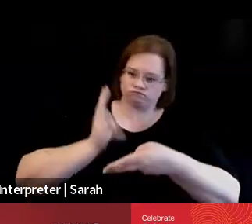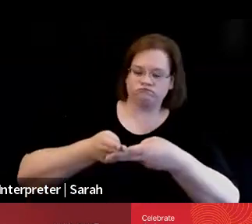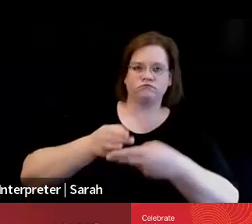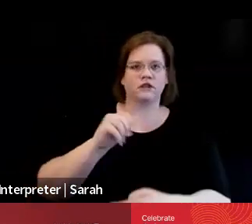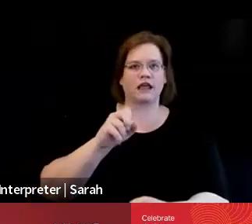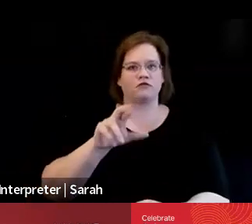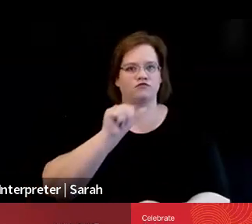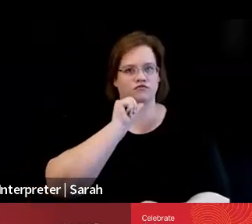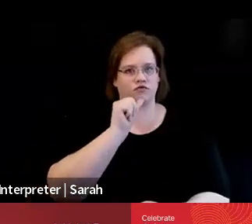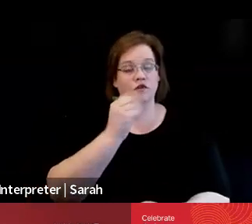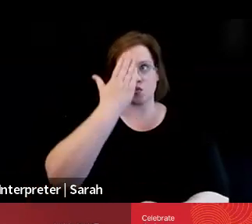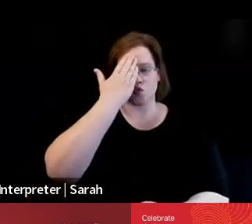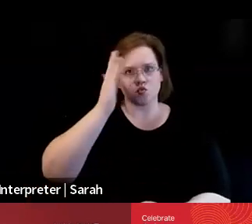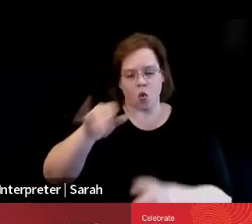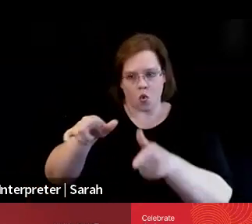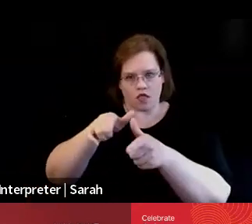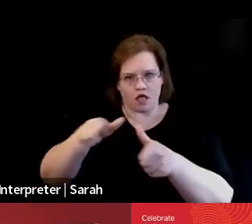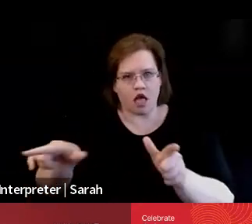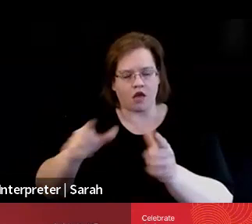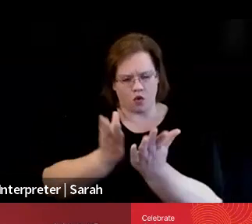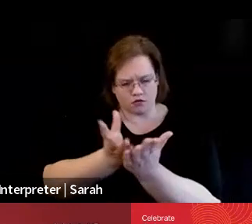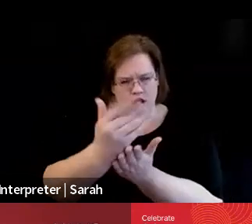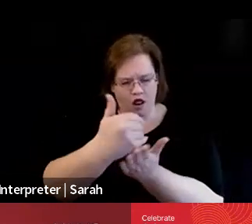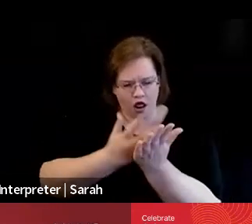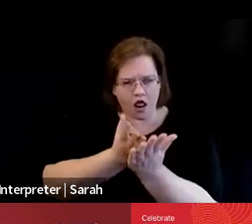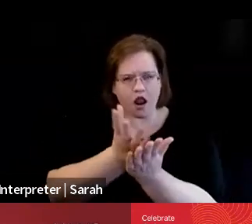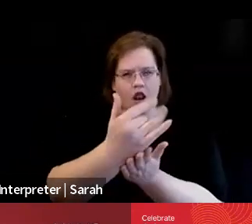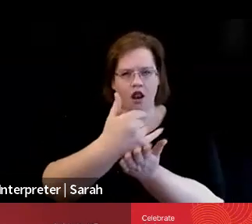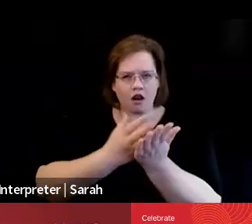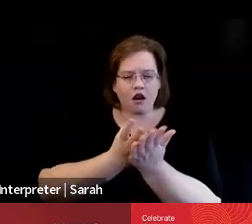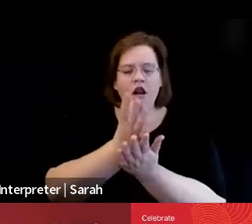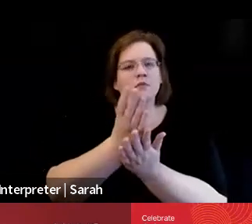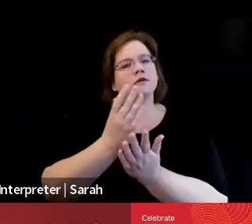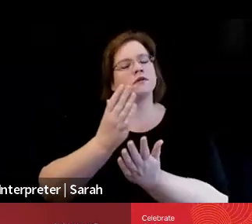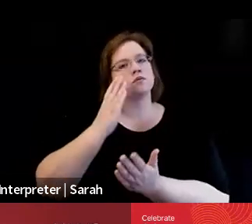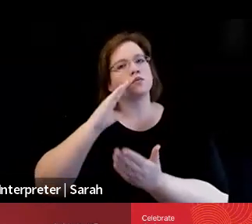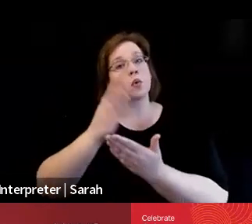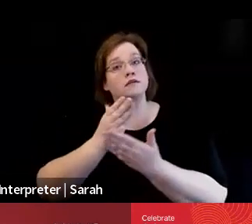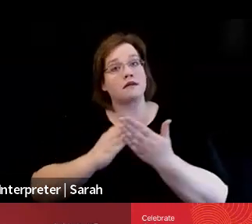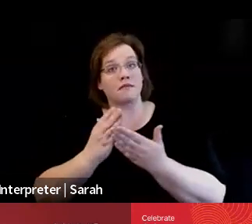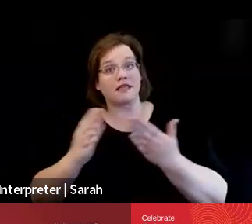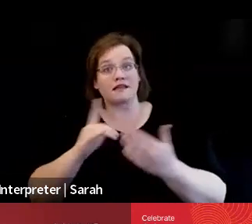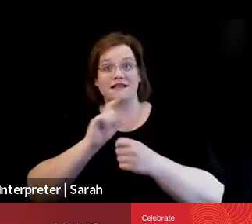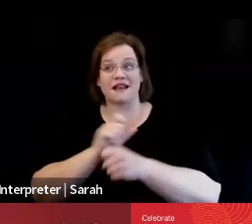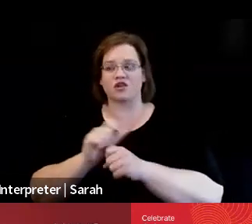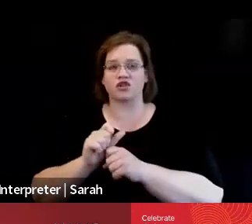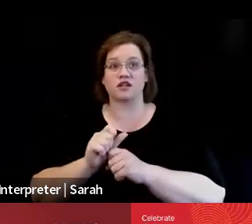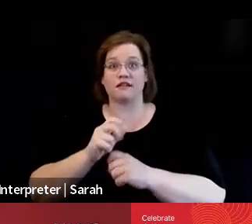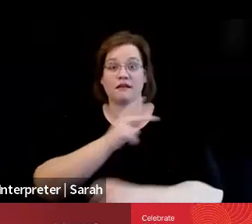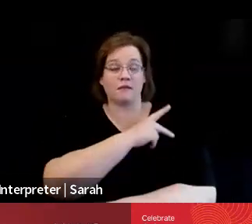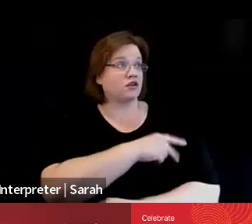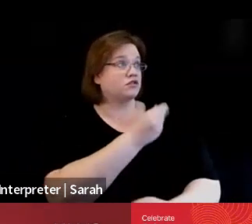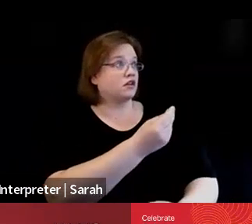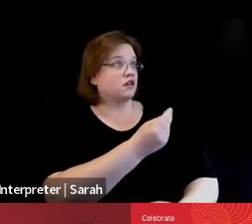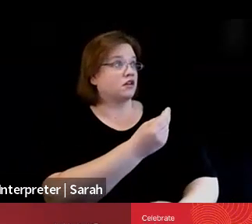to know the language really well to know what might be things that actually alienate your patient if you actually